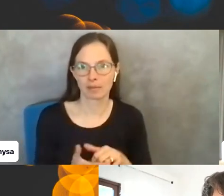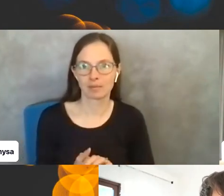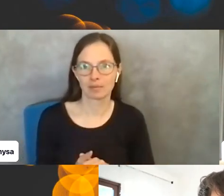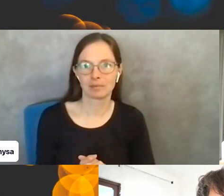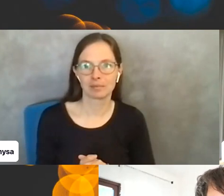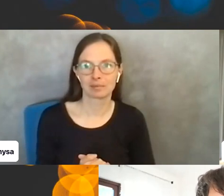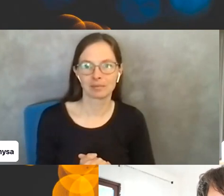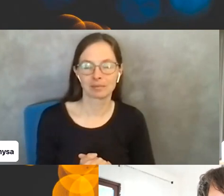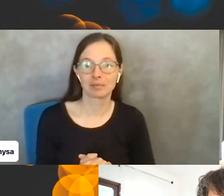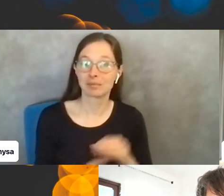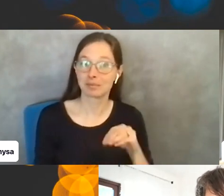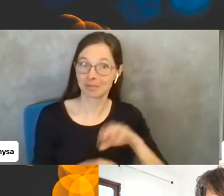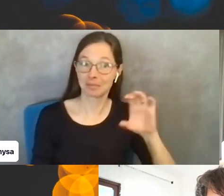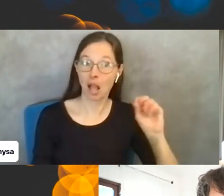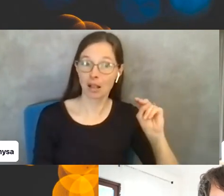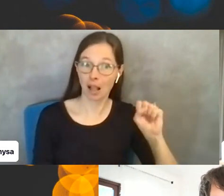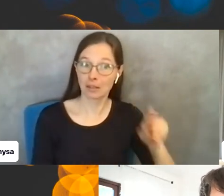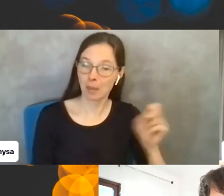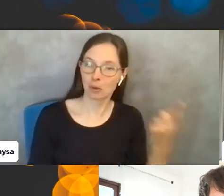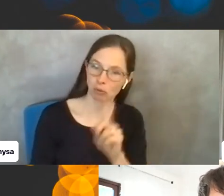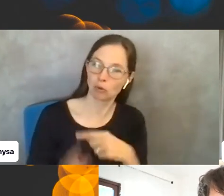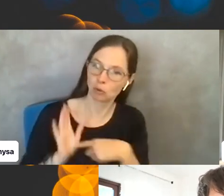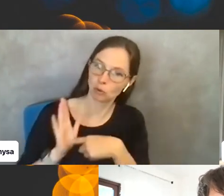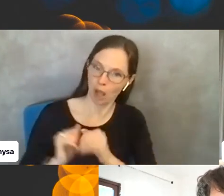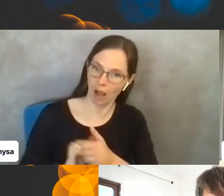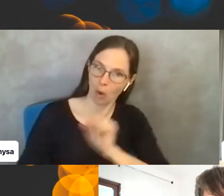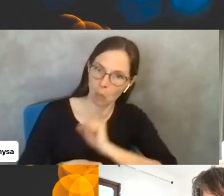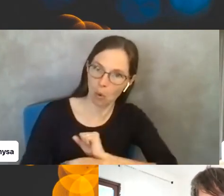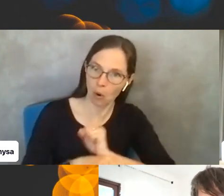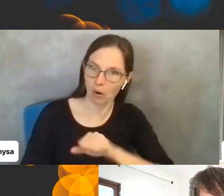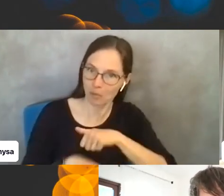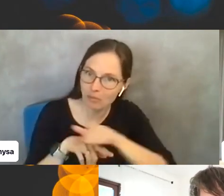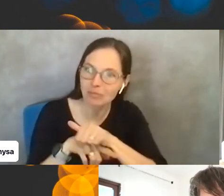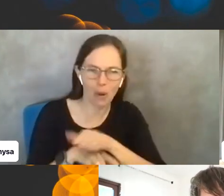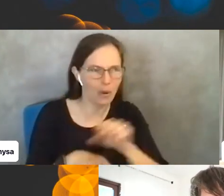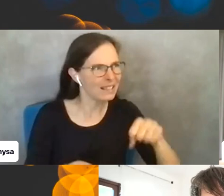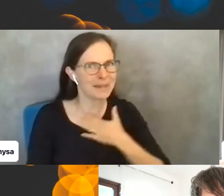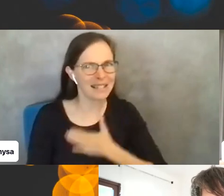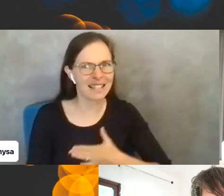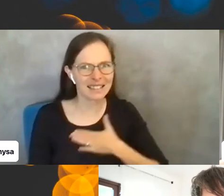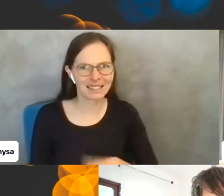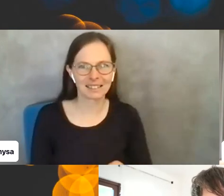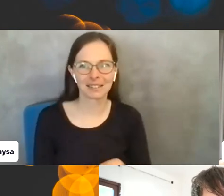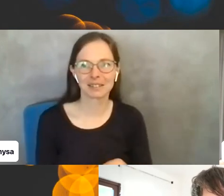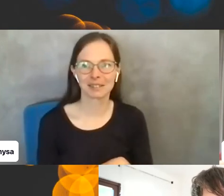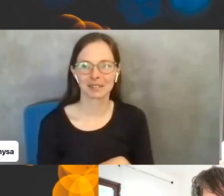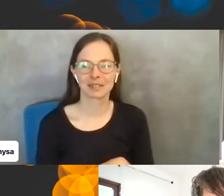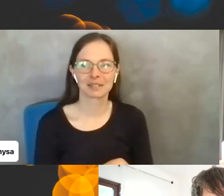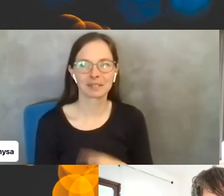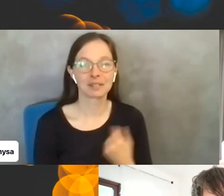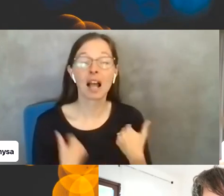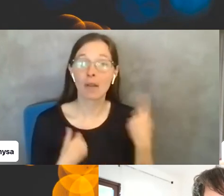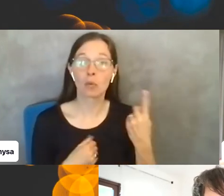and people come up and show you how they've been working on their choreography and on their like. Yes, please. I had someone in one